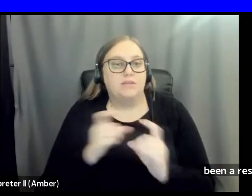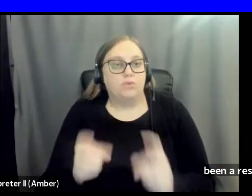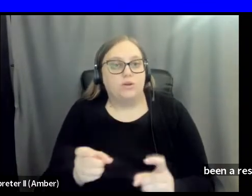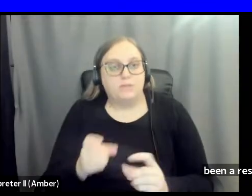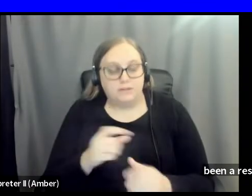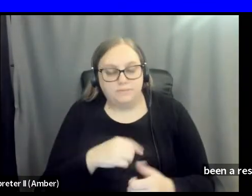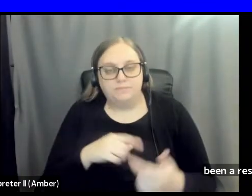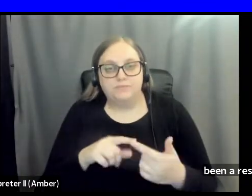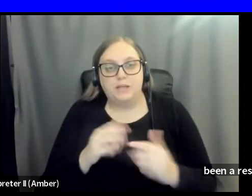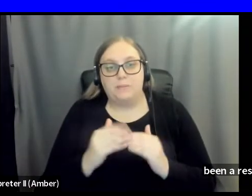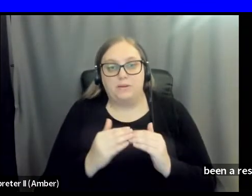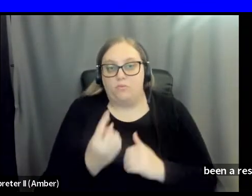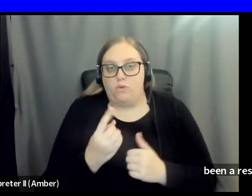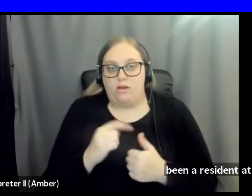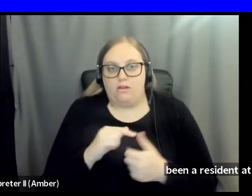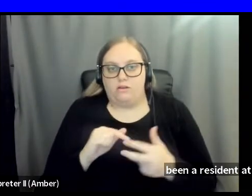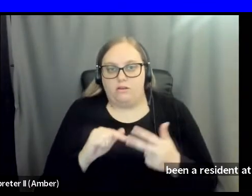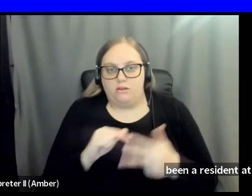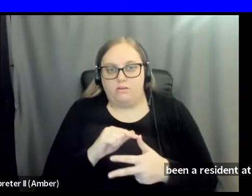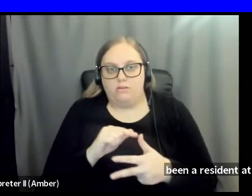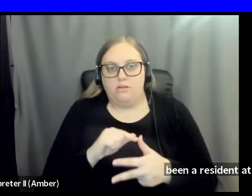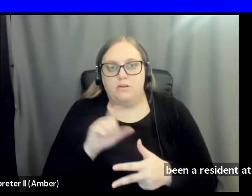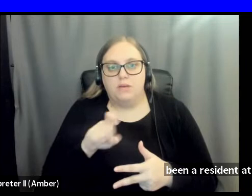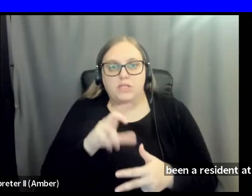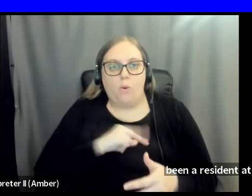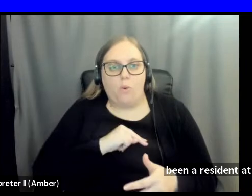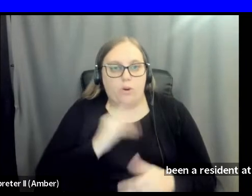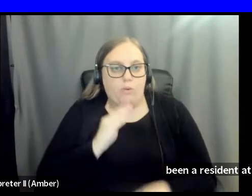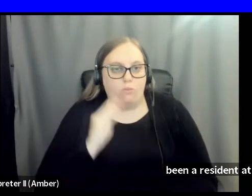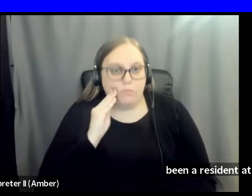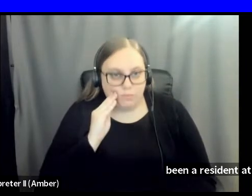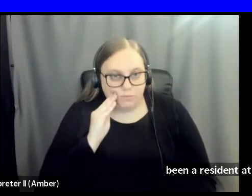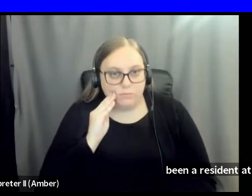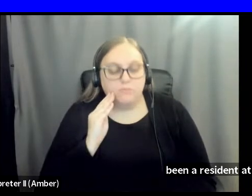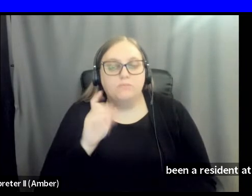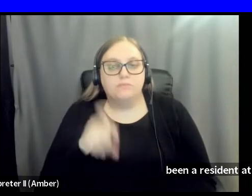least one of those 3 members must own his or her own home.